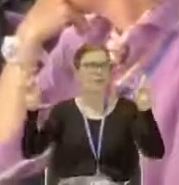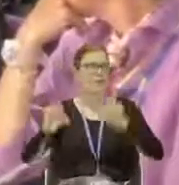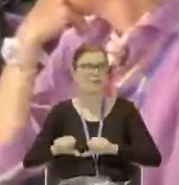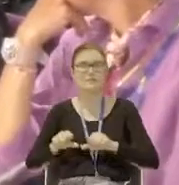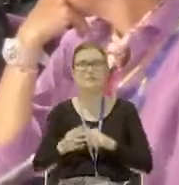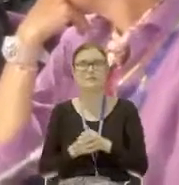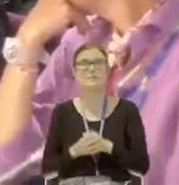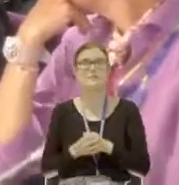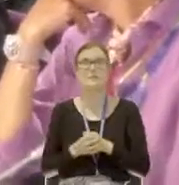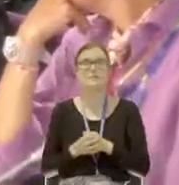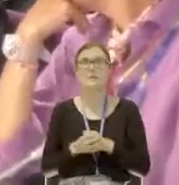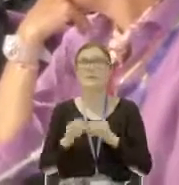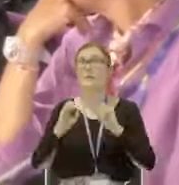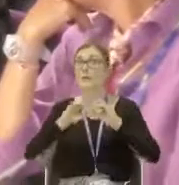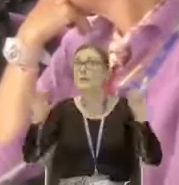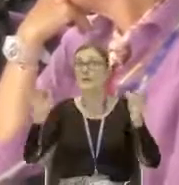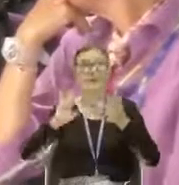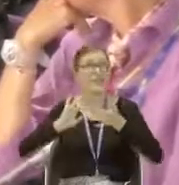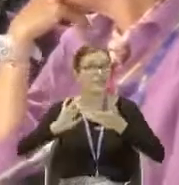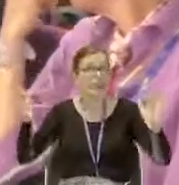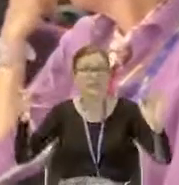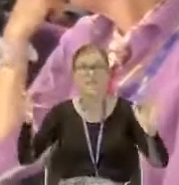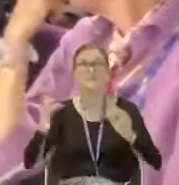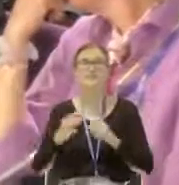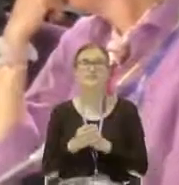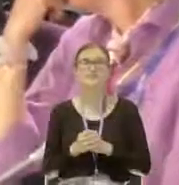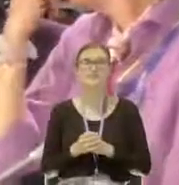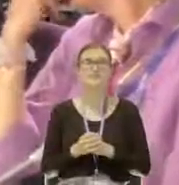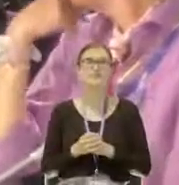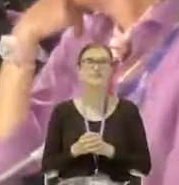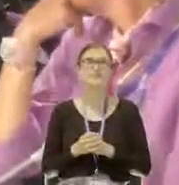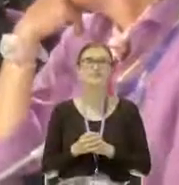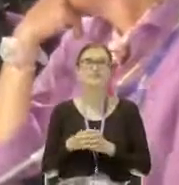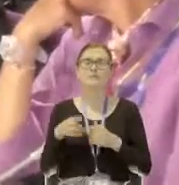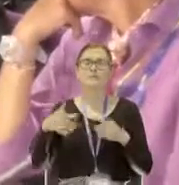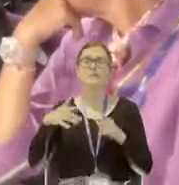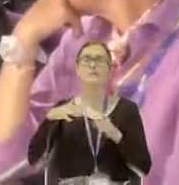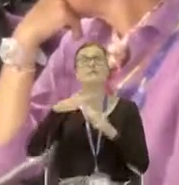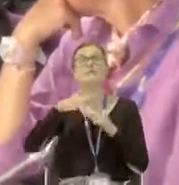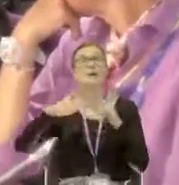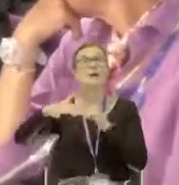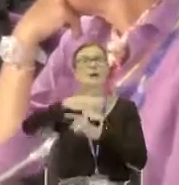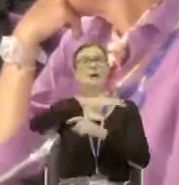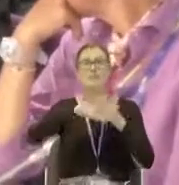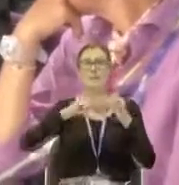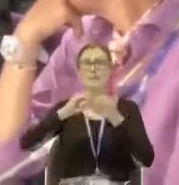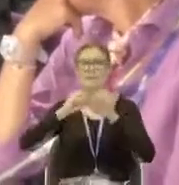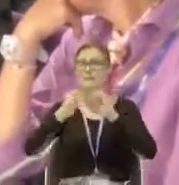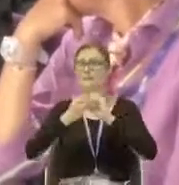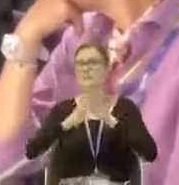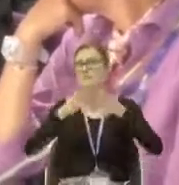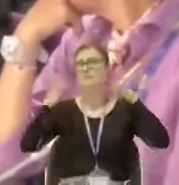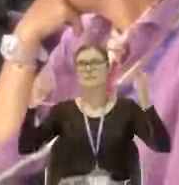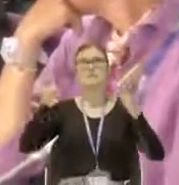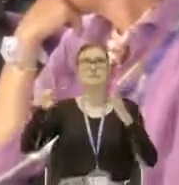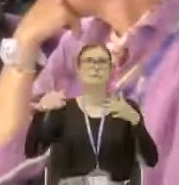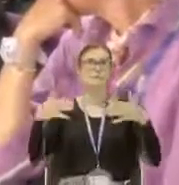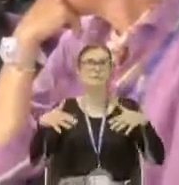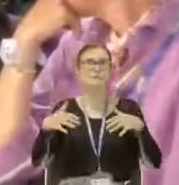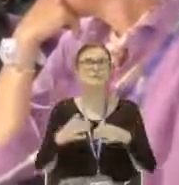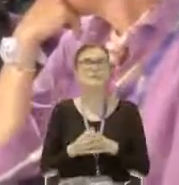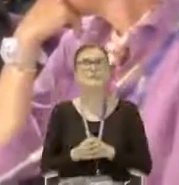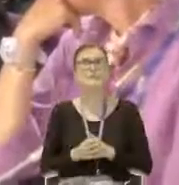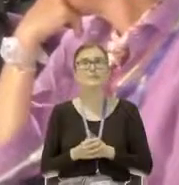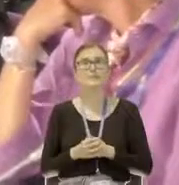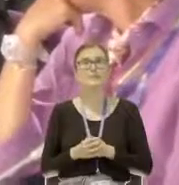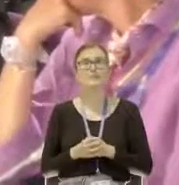security situation. The only allocated budget for the city was spent for defending the city. The mayor